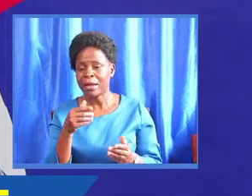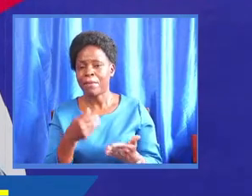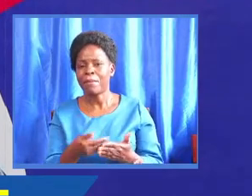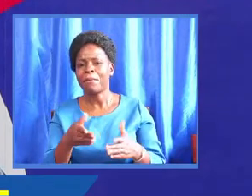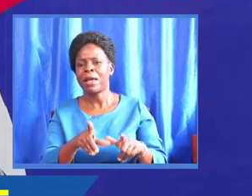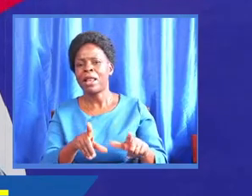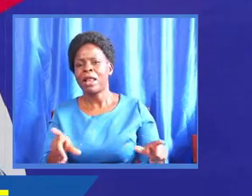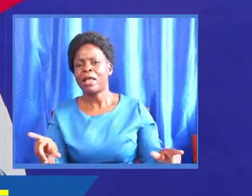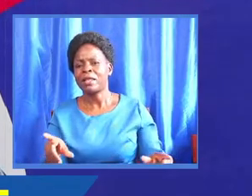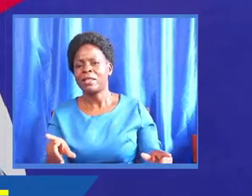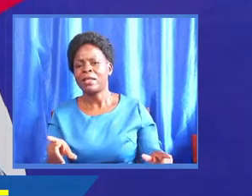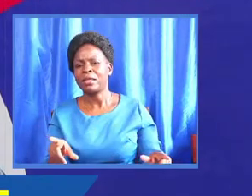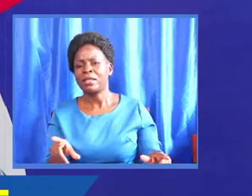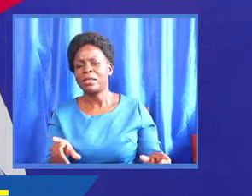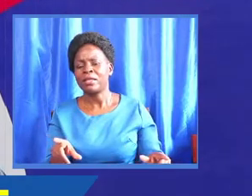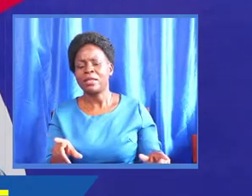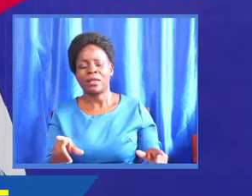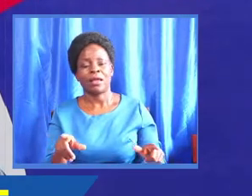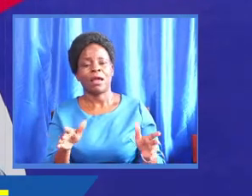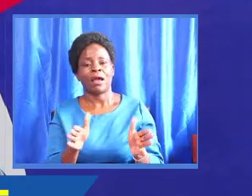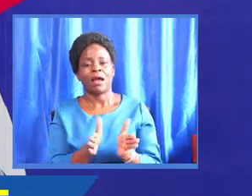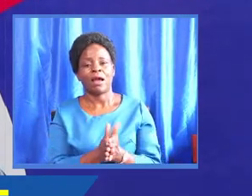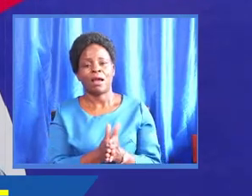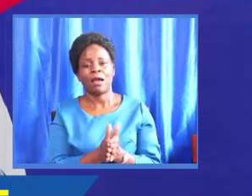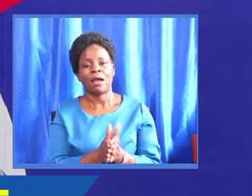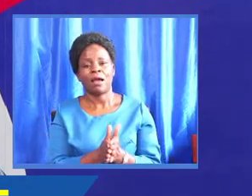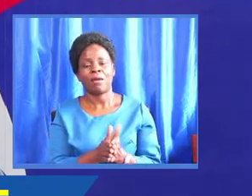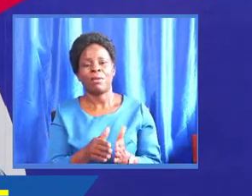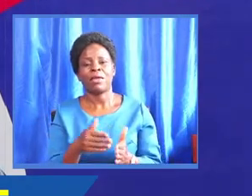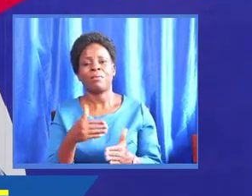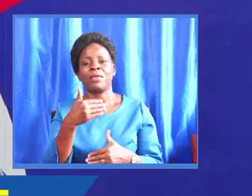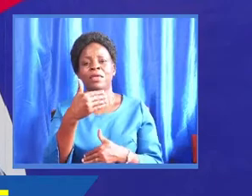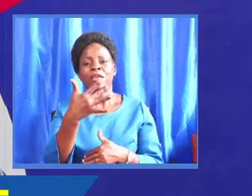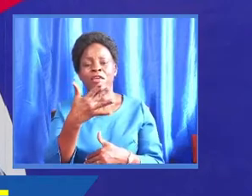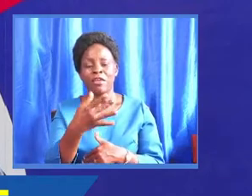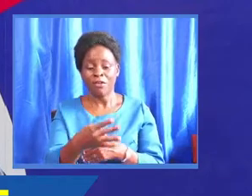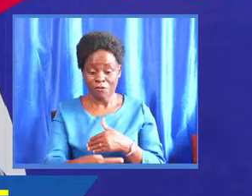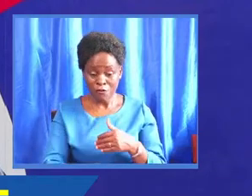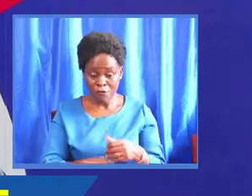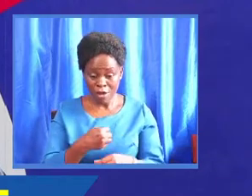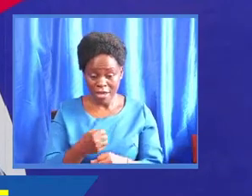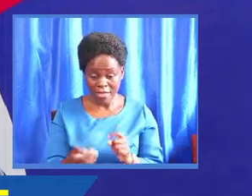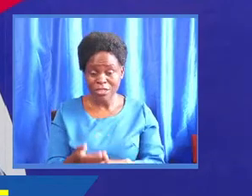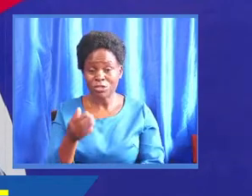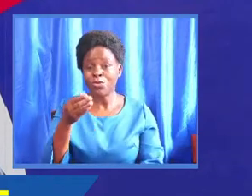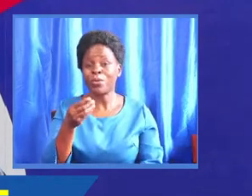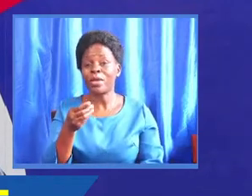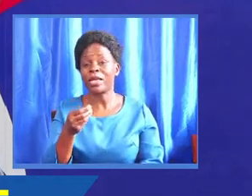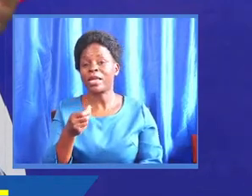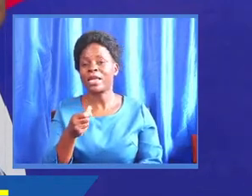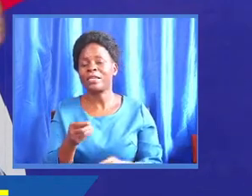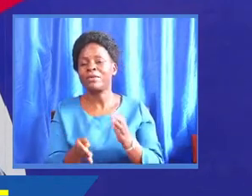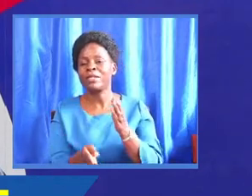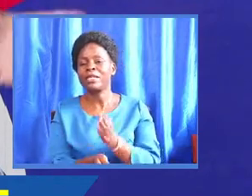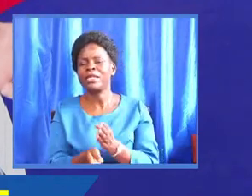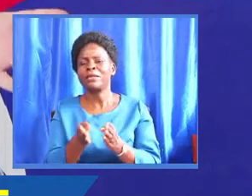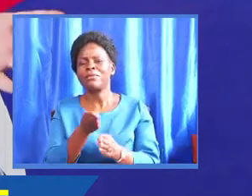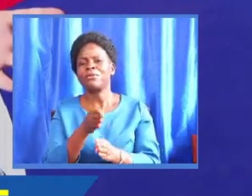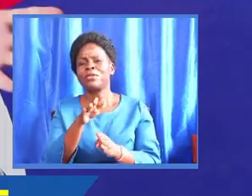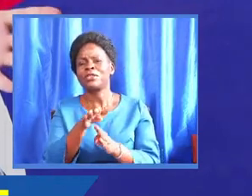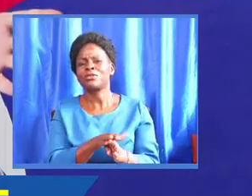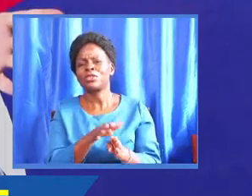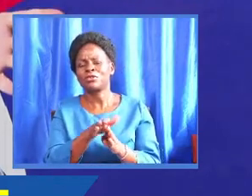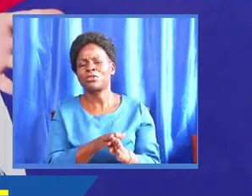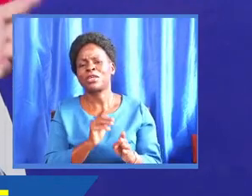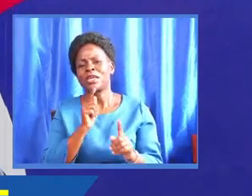land, and over next 3 or 4 years, as we get money, we keep building slowly, slowly. Eventually, we own a